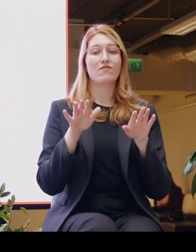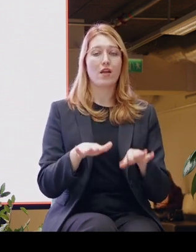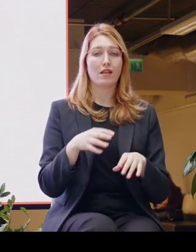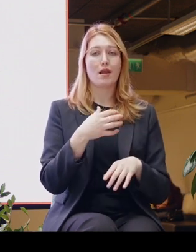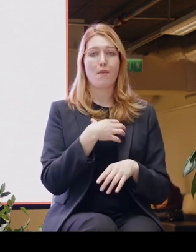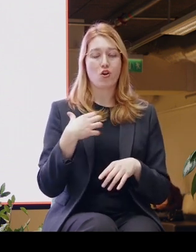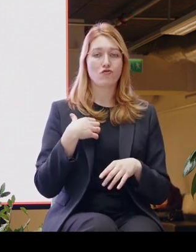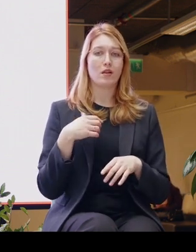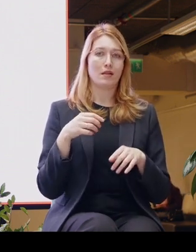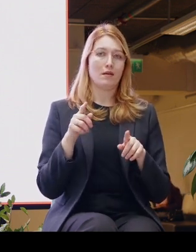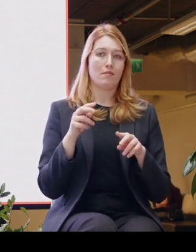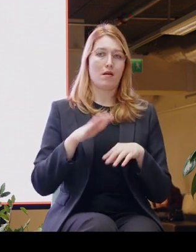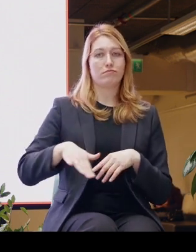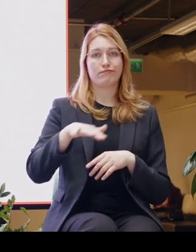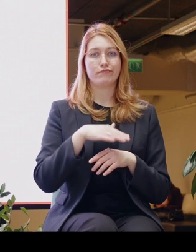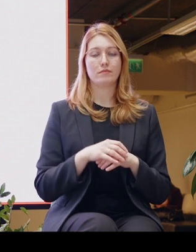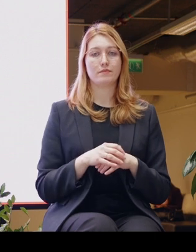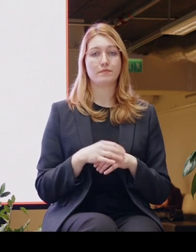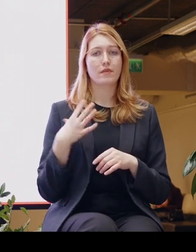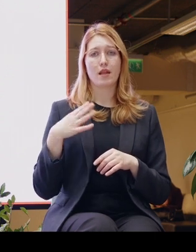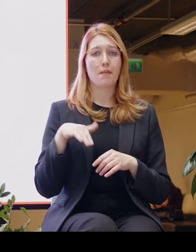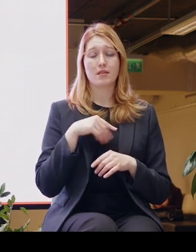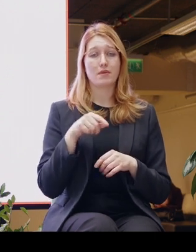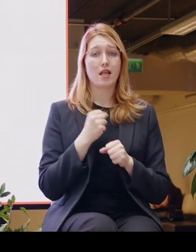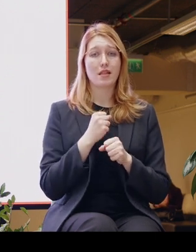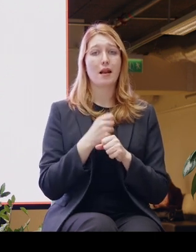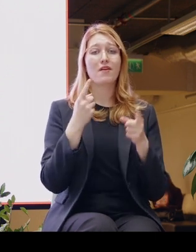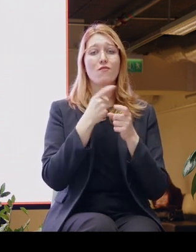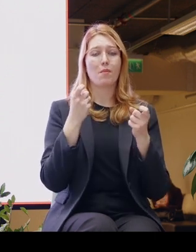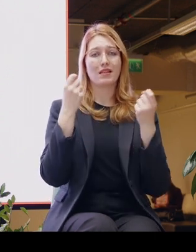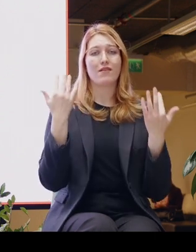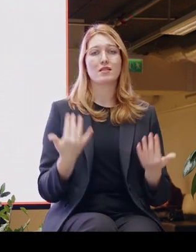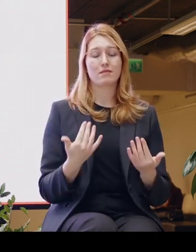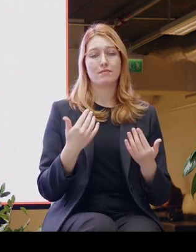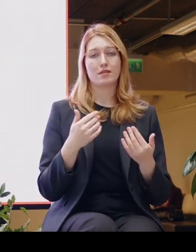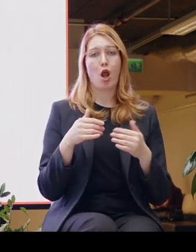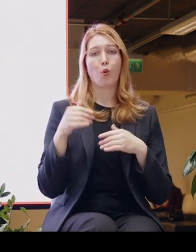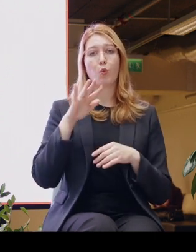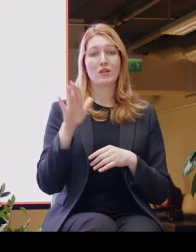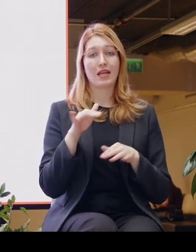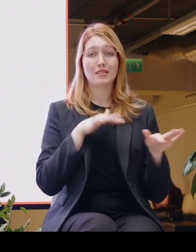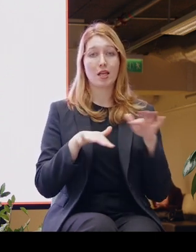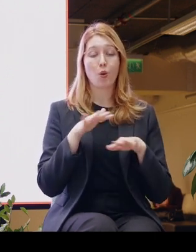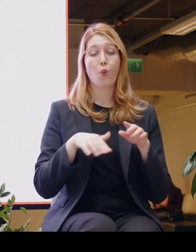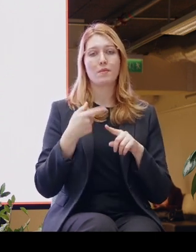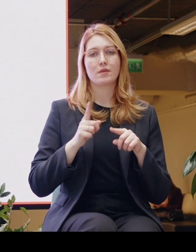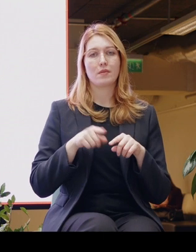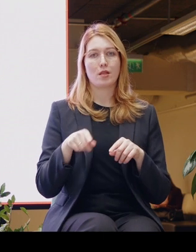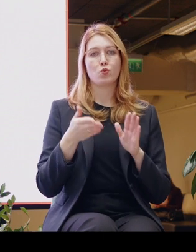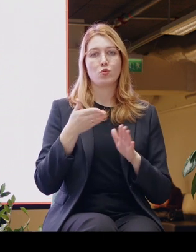areas. And why we are doing these information days, here I'm talking about what is the competence of